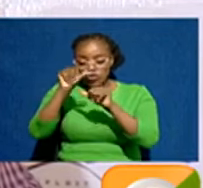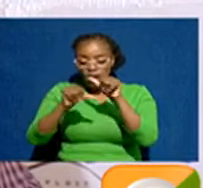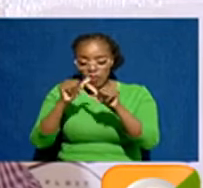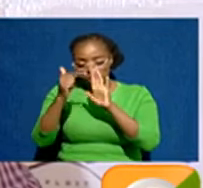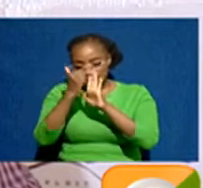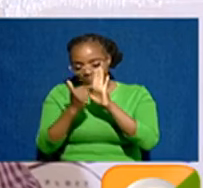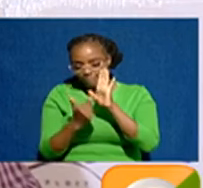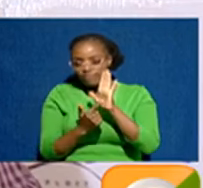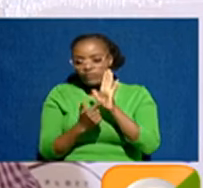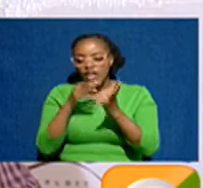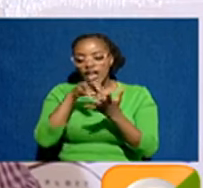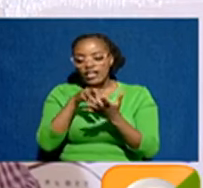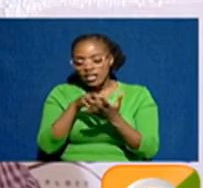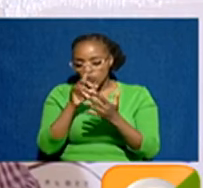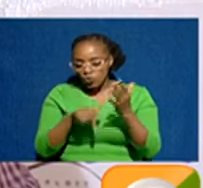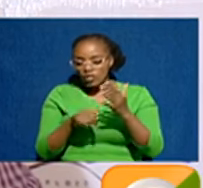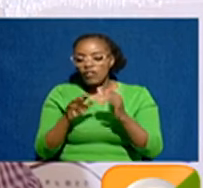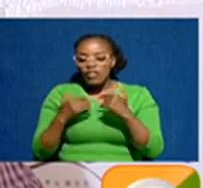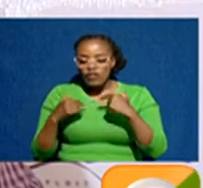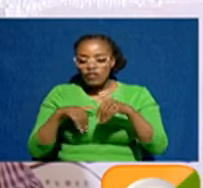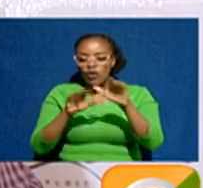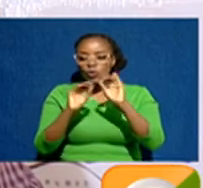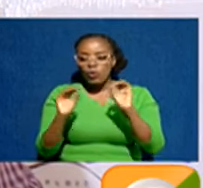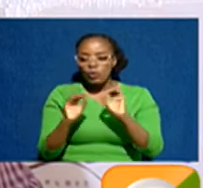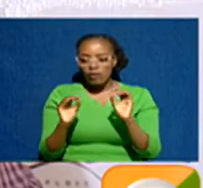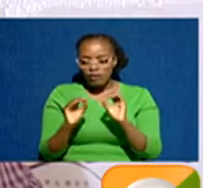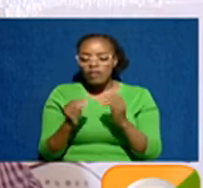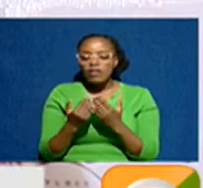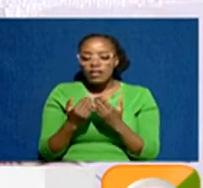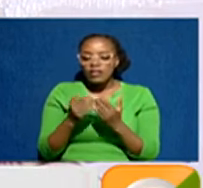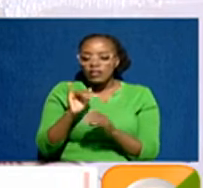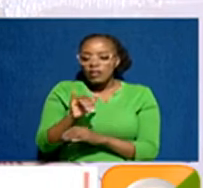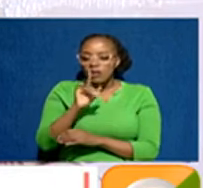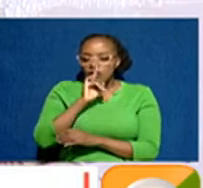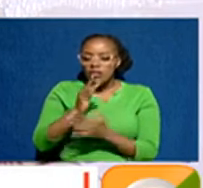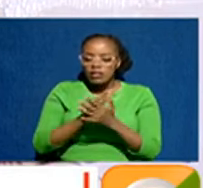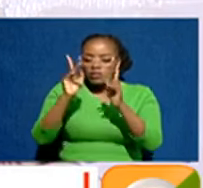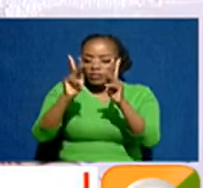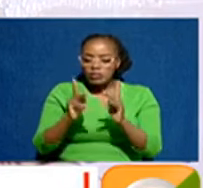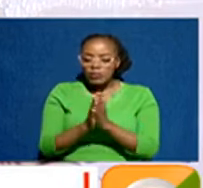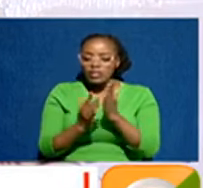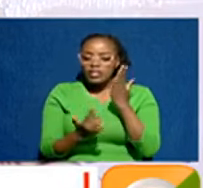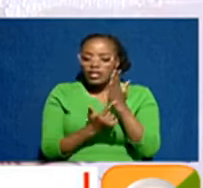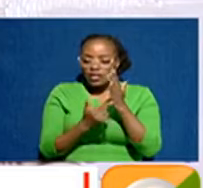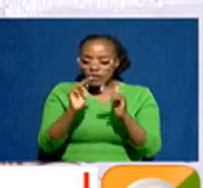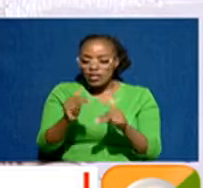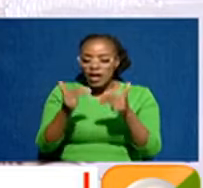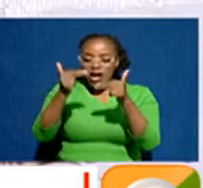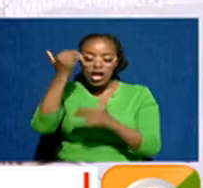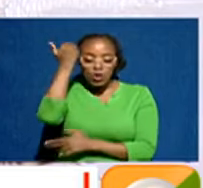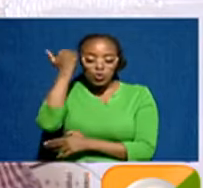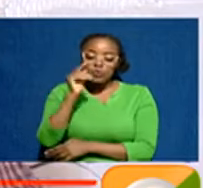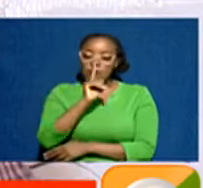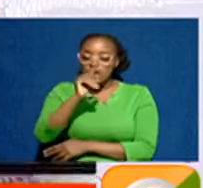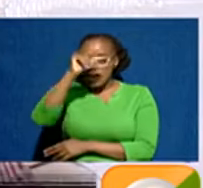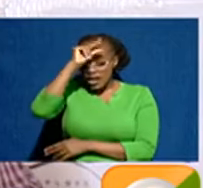matter. A case in point is a failure to adhere to the stay orders issued by the Kisumu and Taita Taveta High Courts, directing